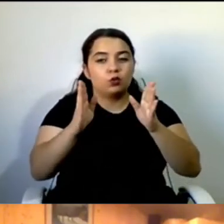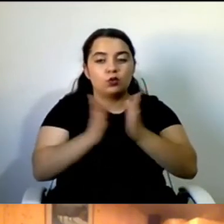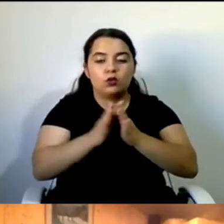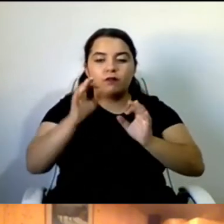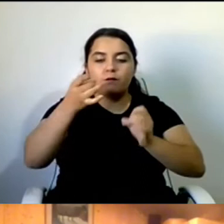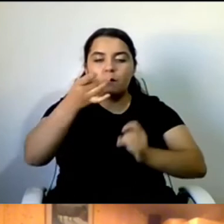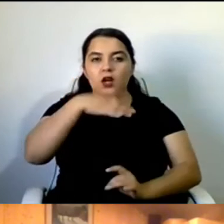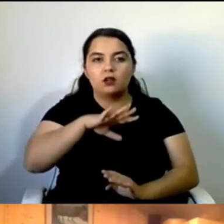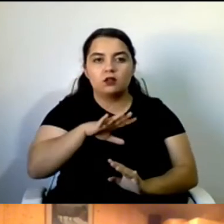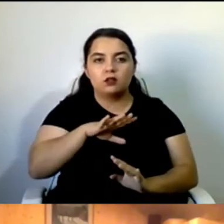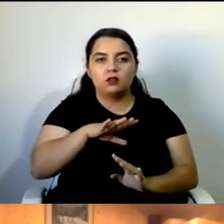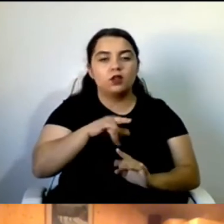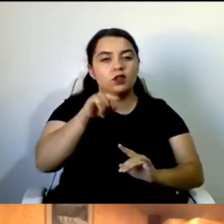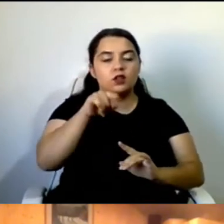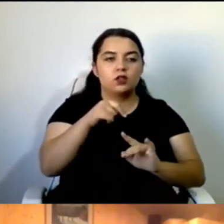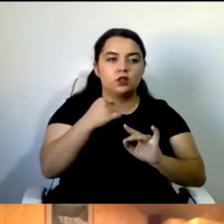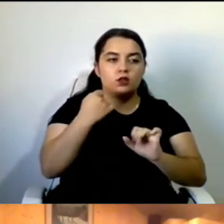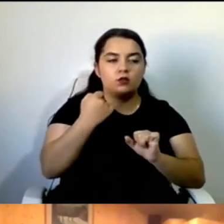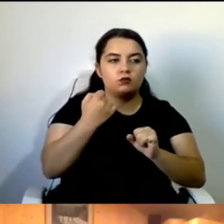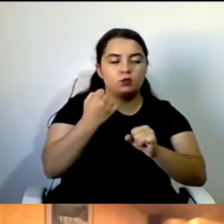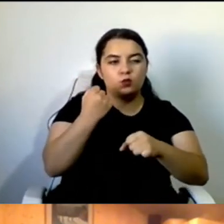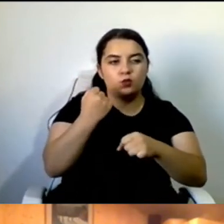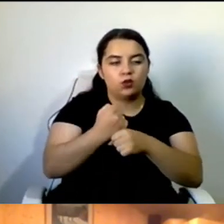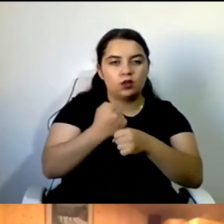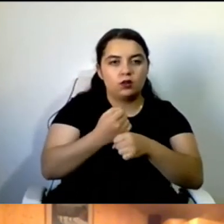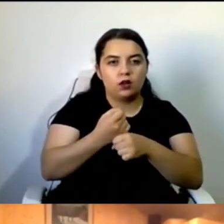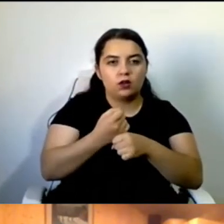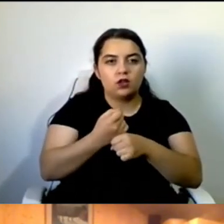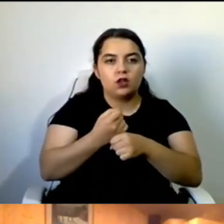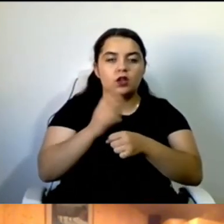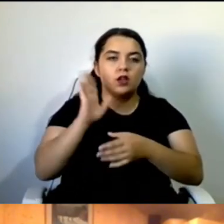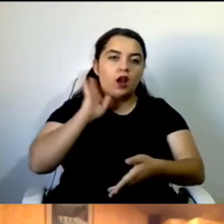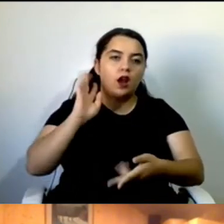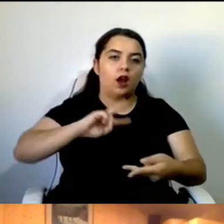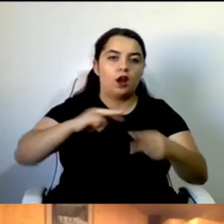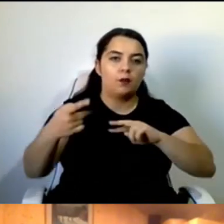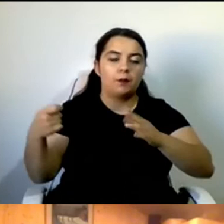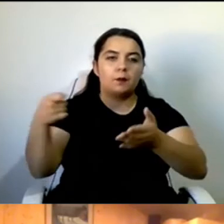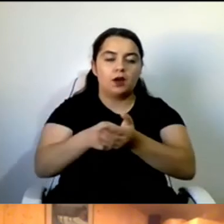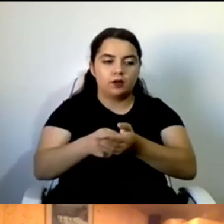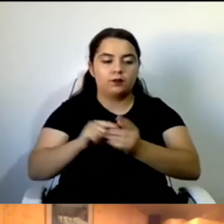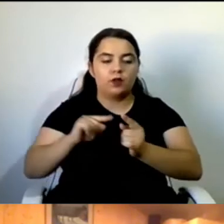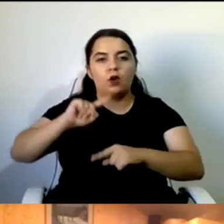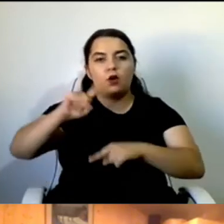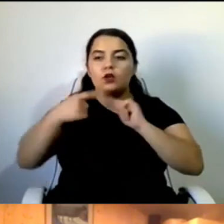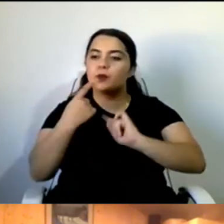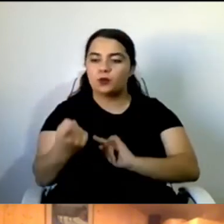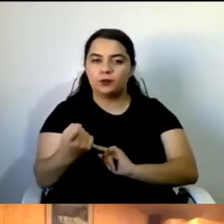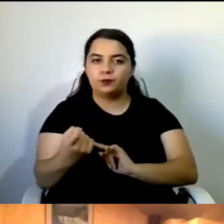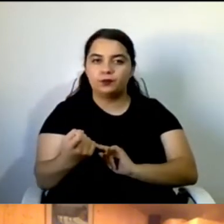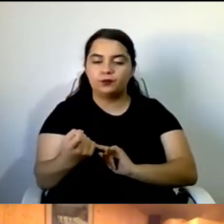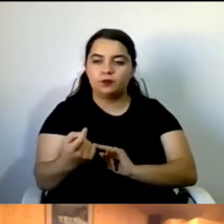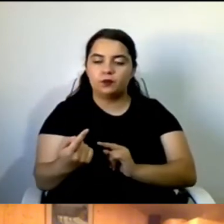is funding and how the legislation is funding. You talked about the basic hours, and that's